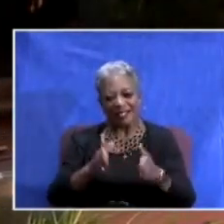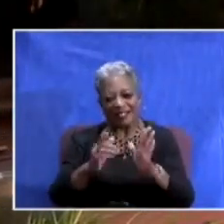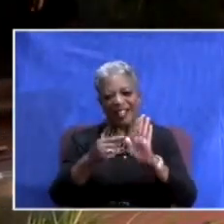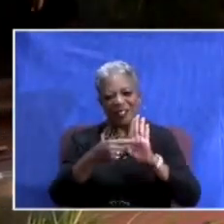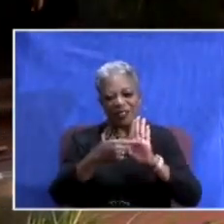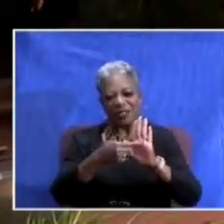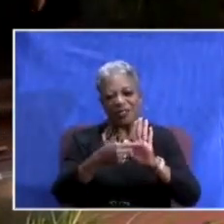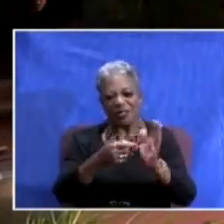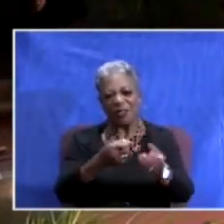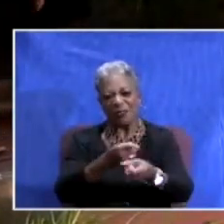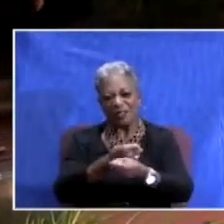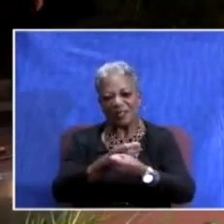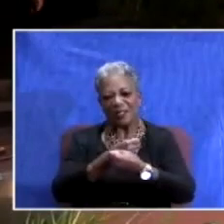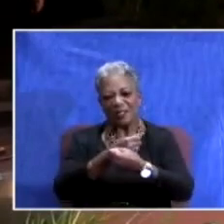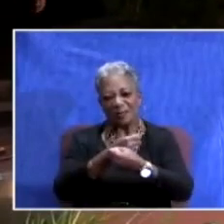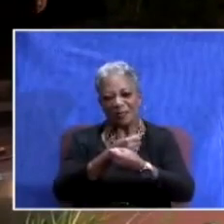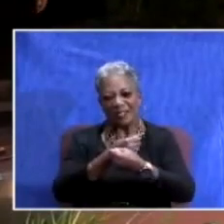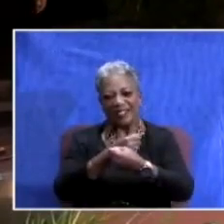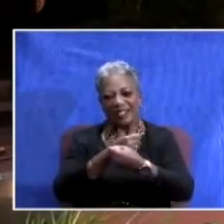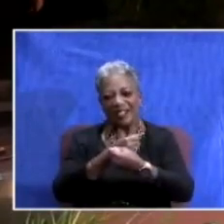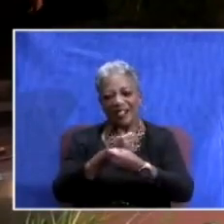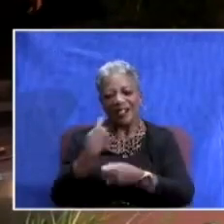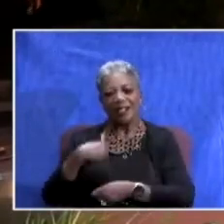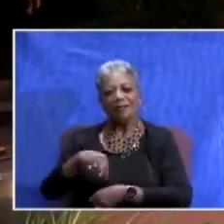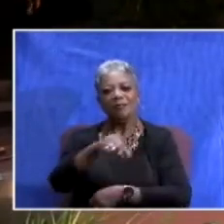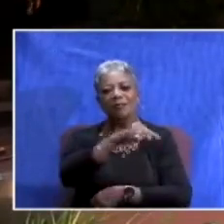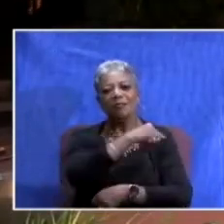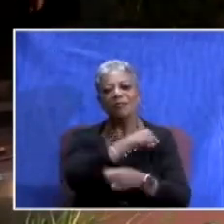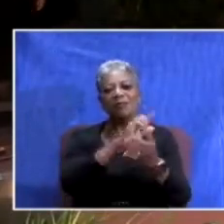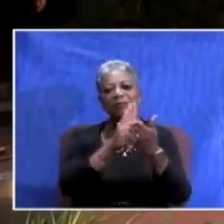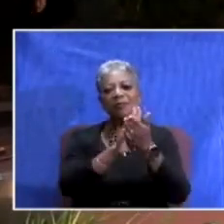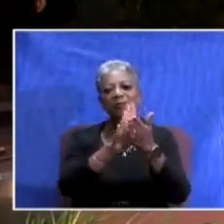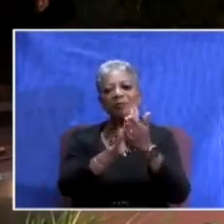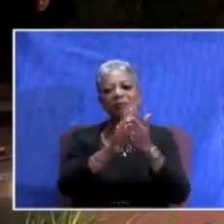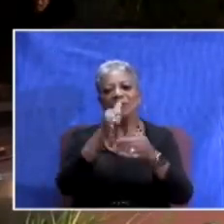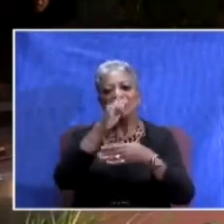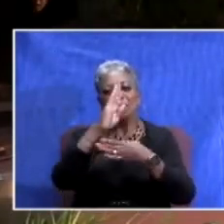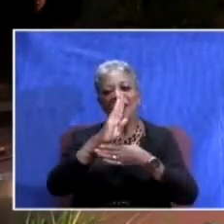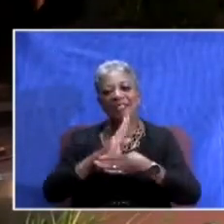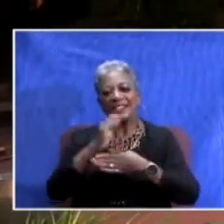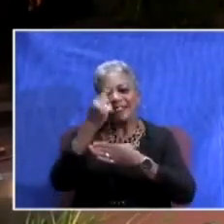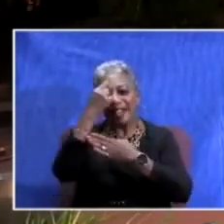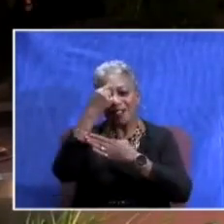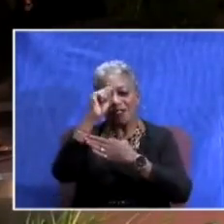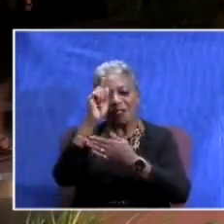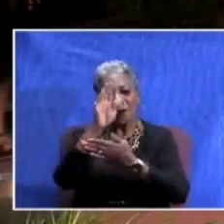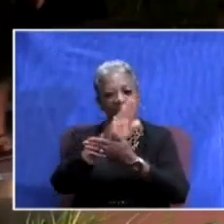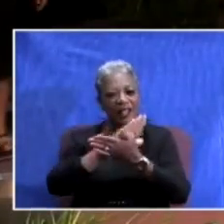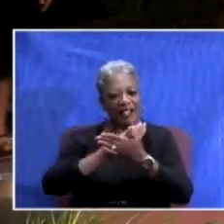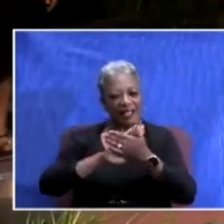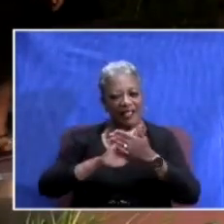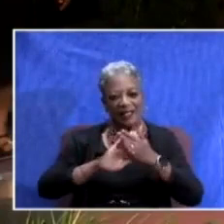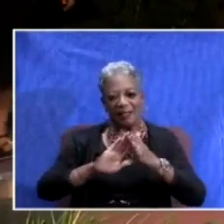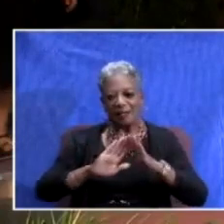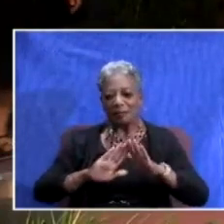If you're online, give them some likes right now. My God.